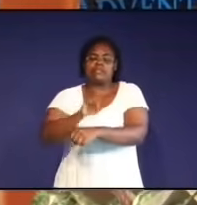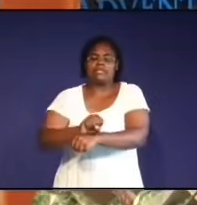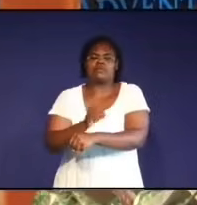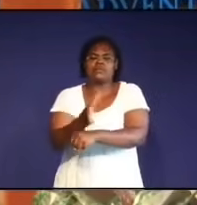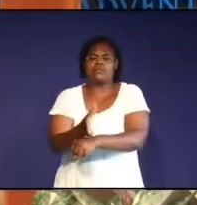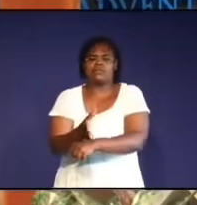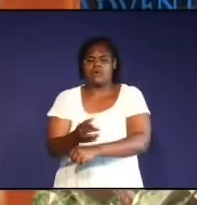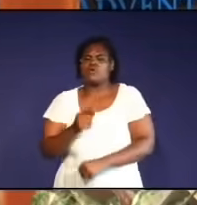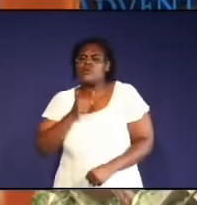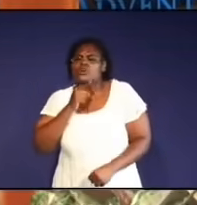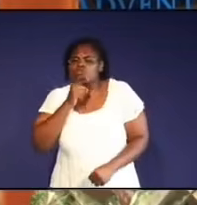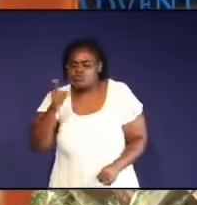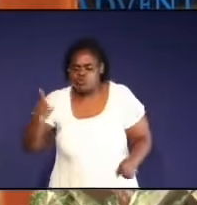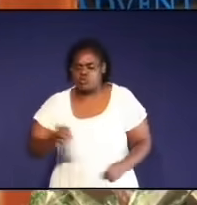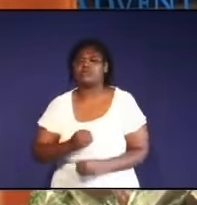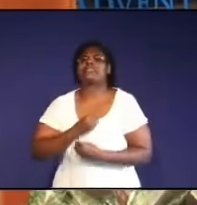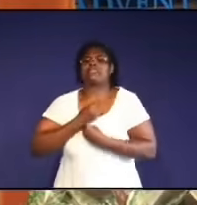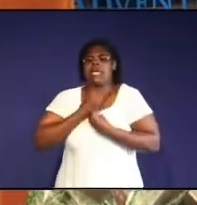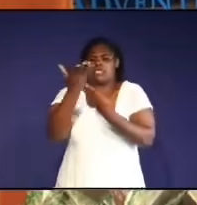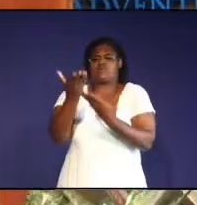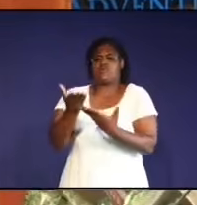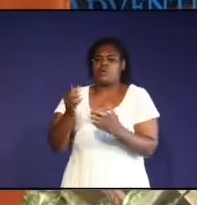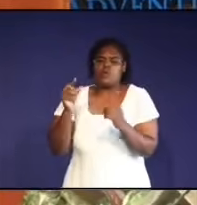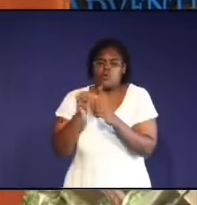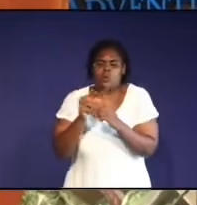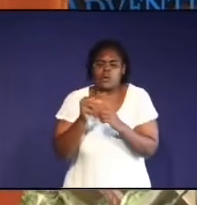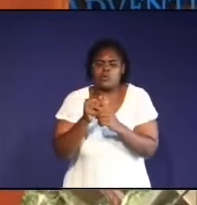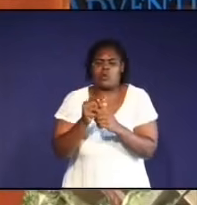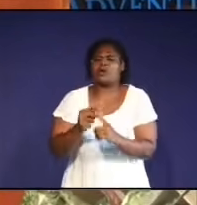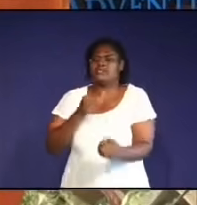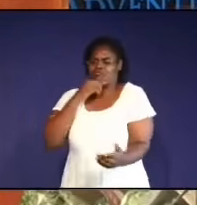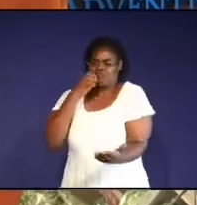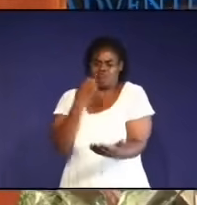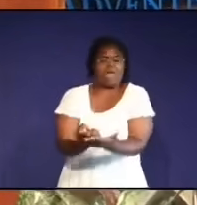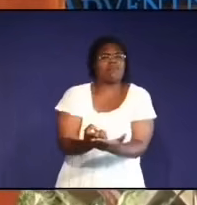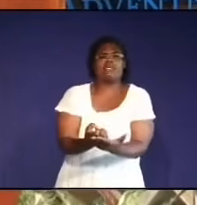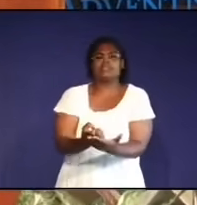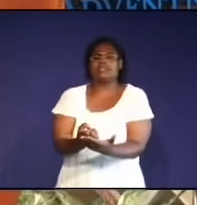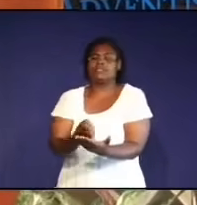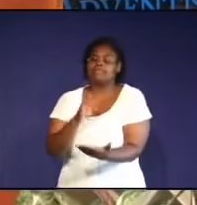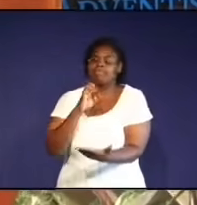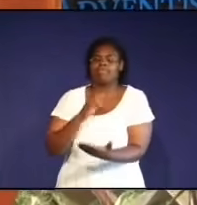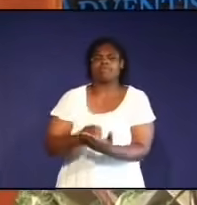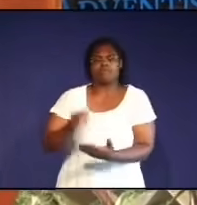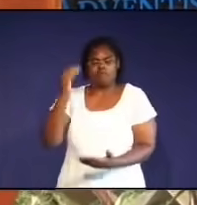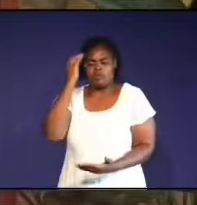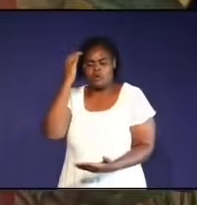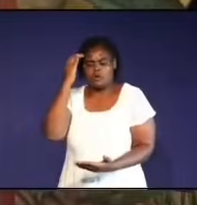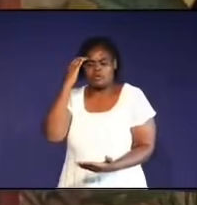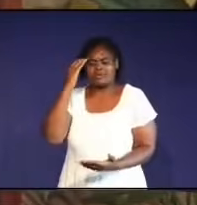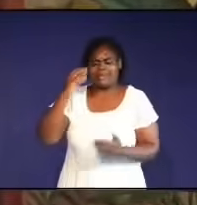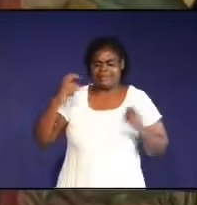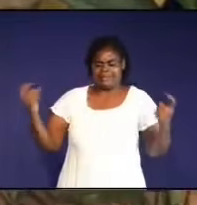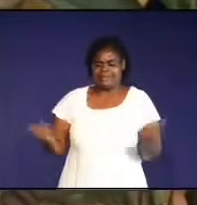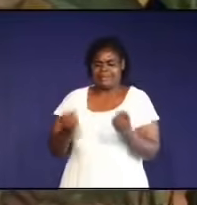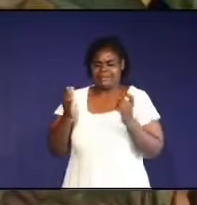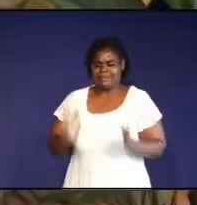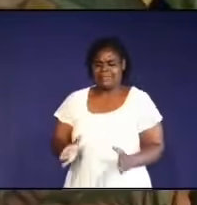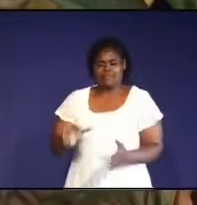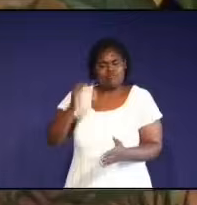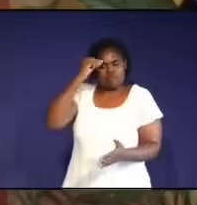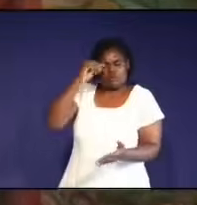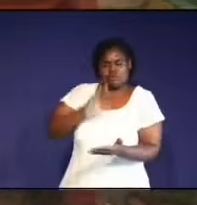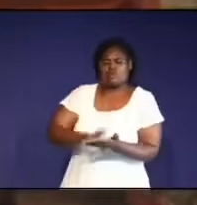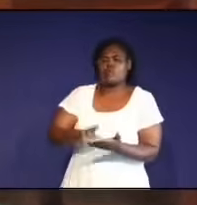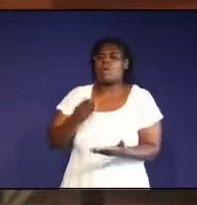where your truth is declared, where your word is made evident, and know though the sinner should do